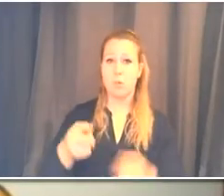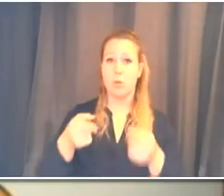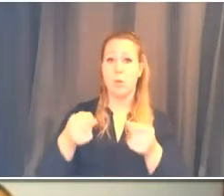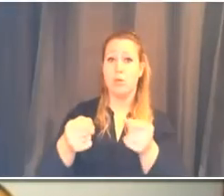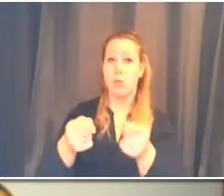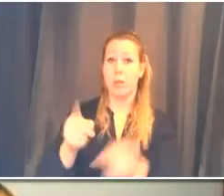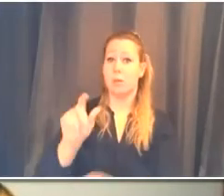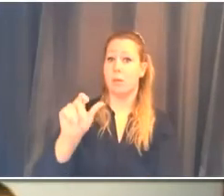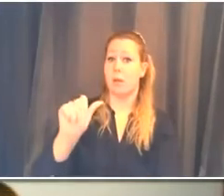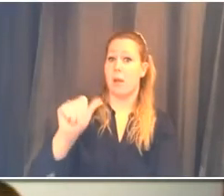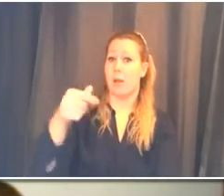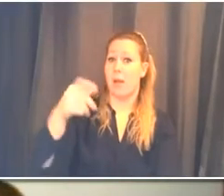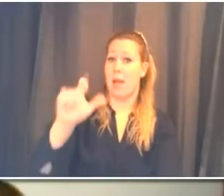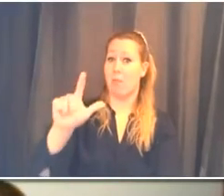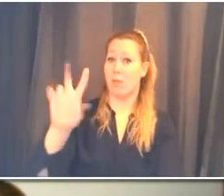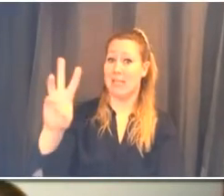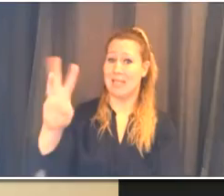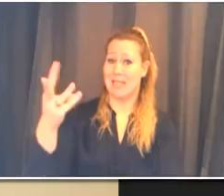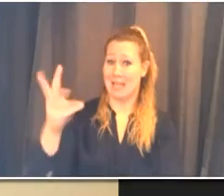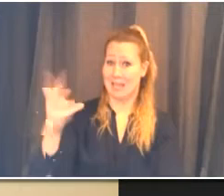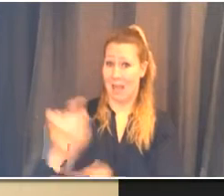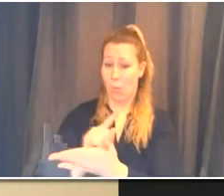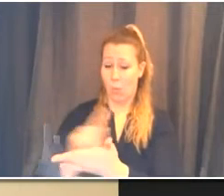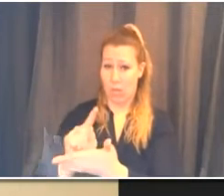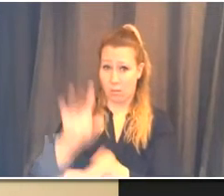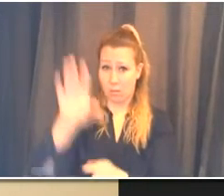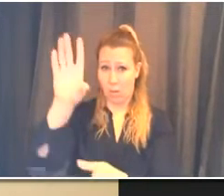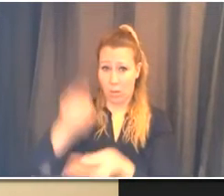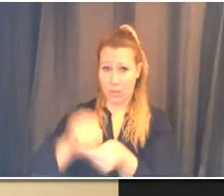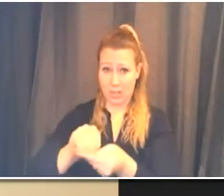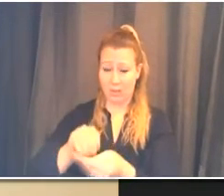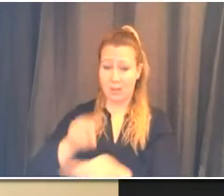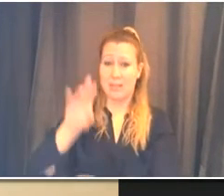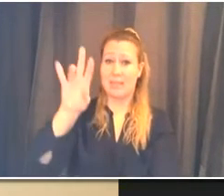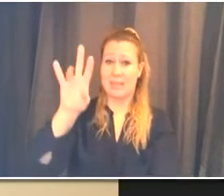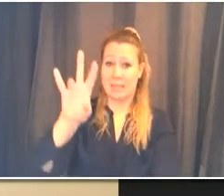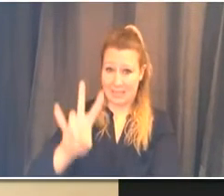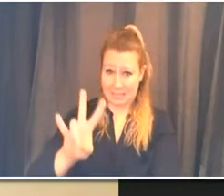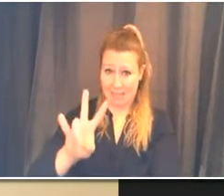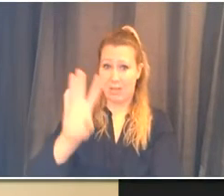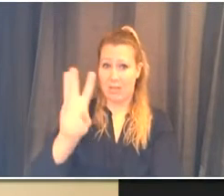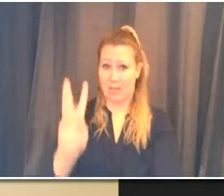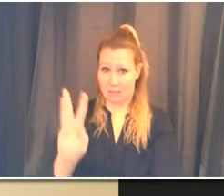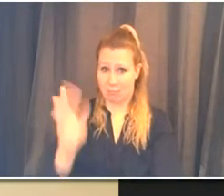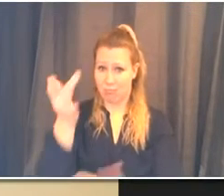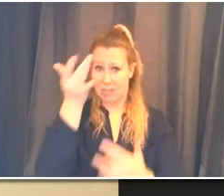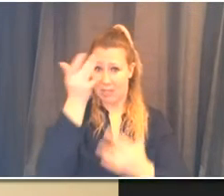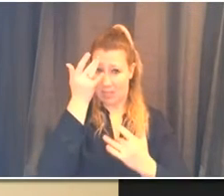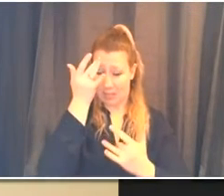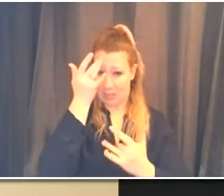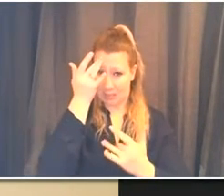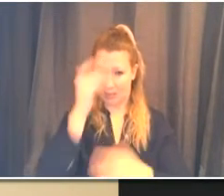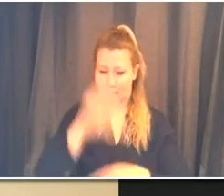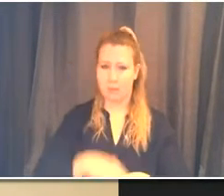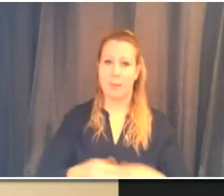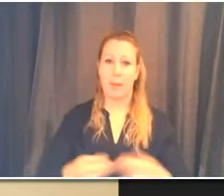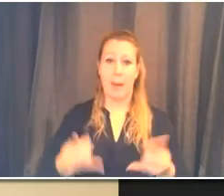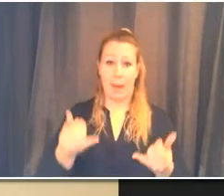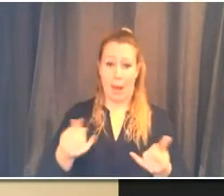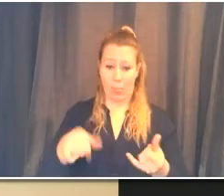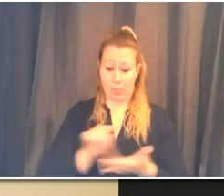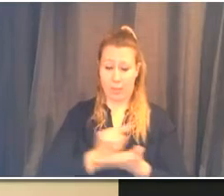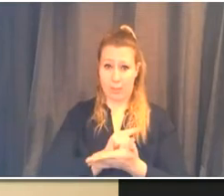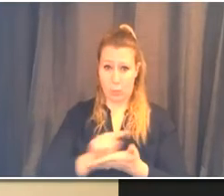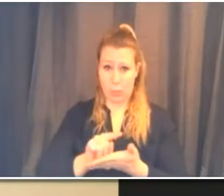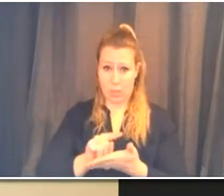better we are getting closer to full strength and and who filled their positions when 72% uh to nearly 73%